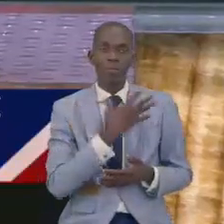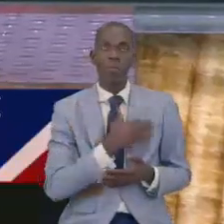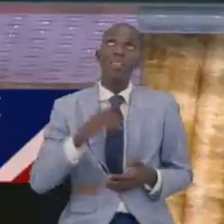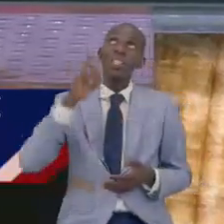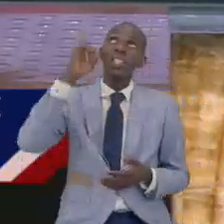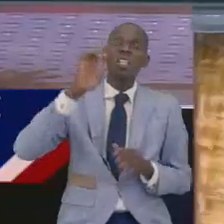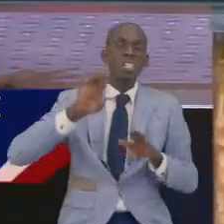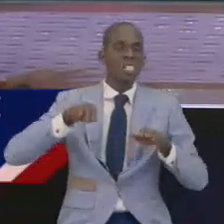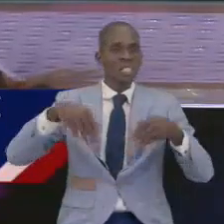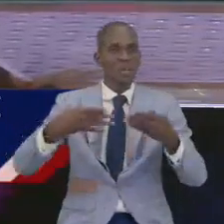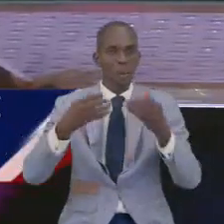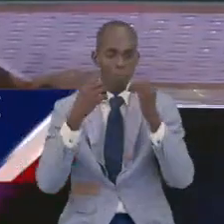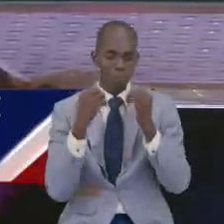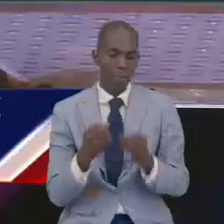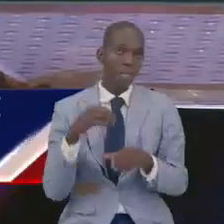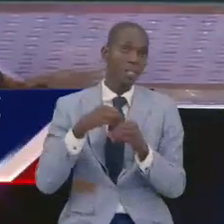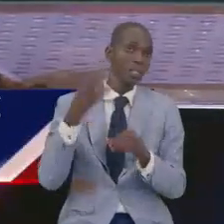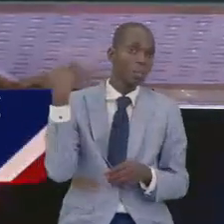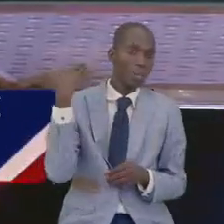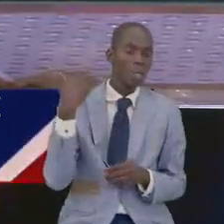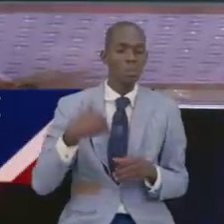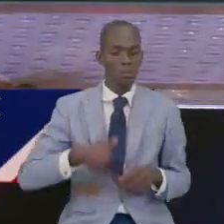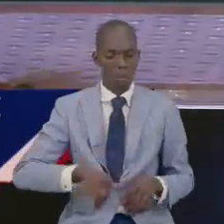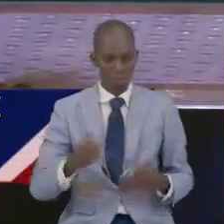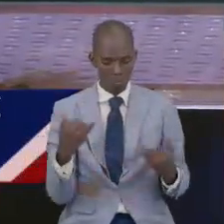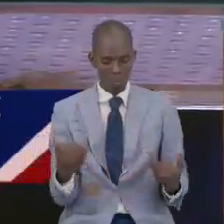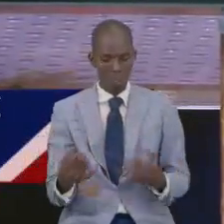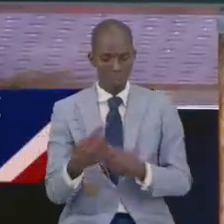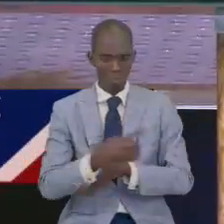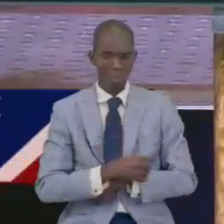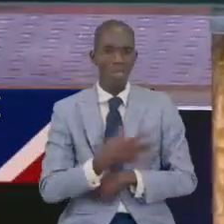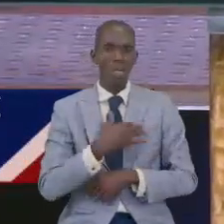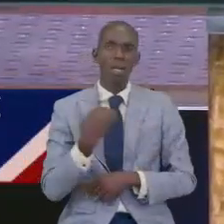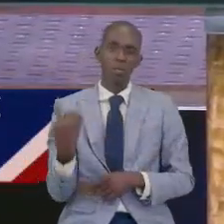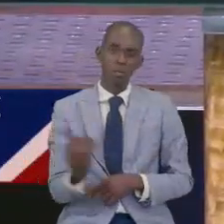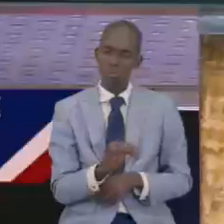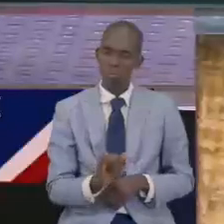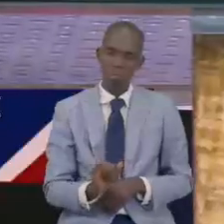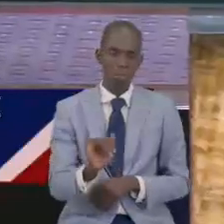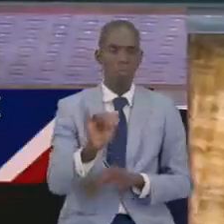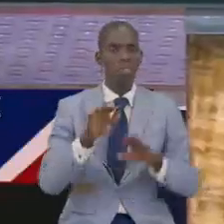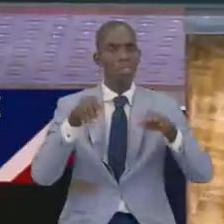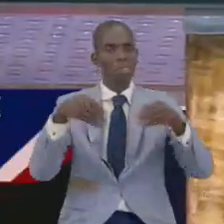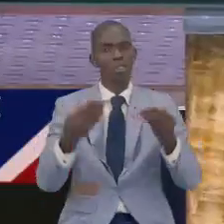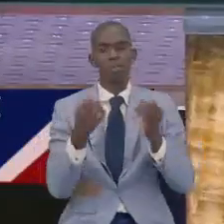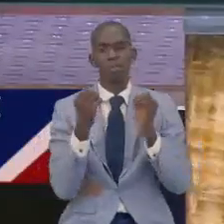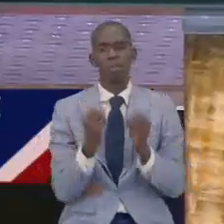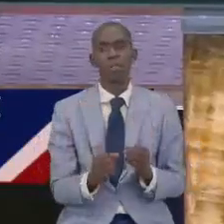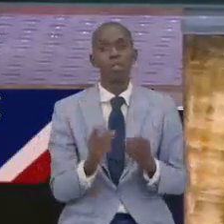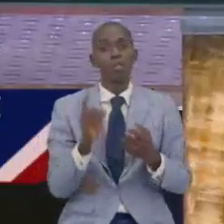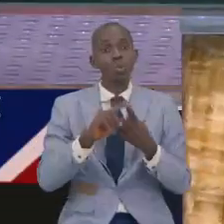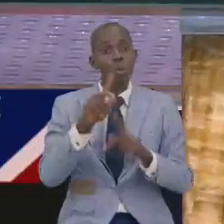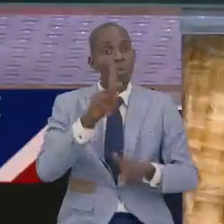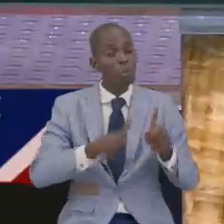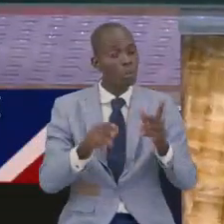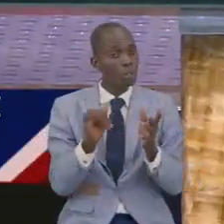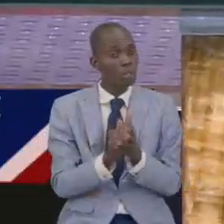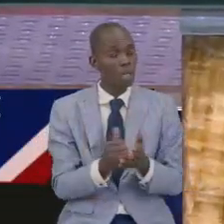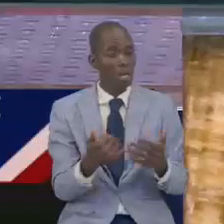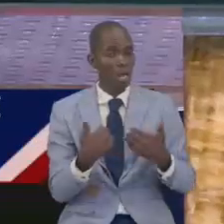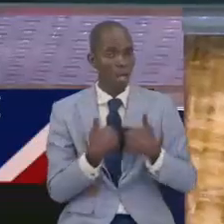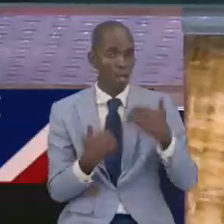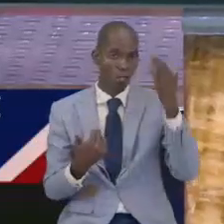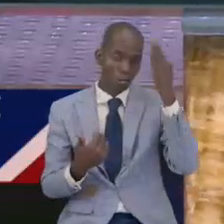He gave in the past. He's still giving at present, and He continues to give for the people that have the knowledge, that have